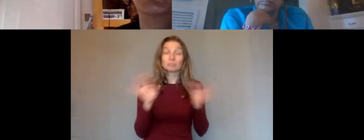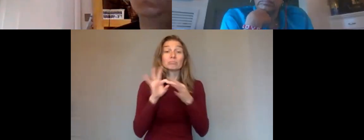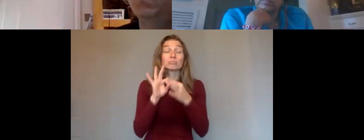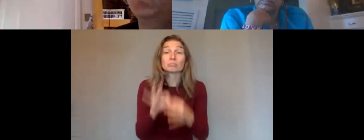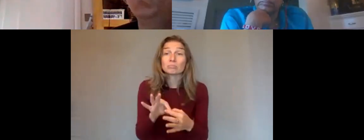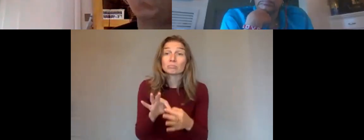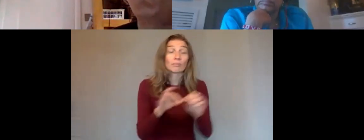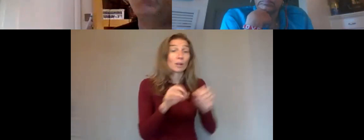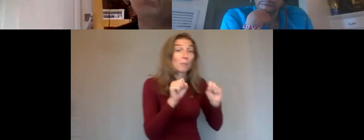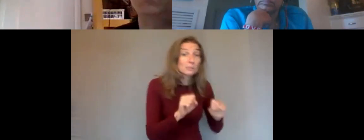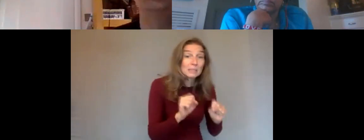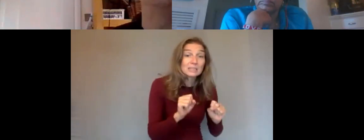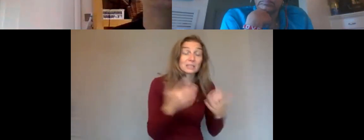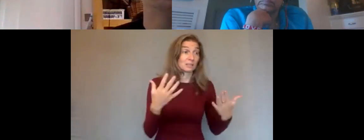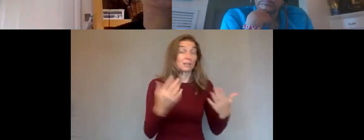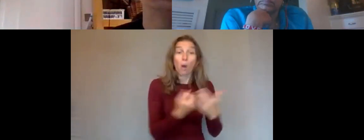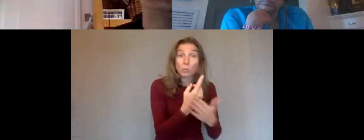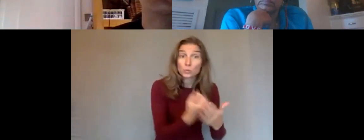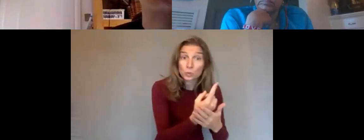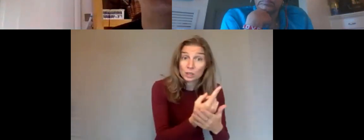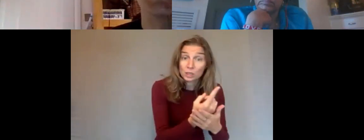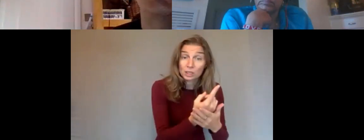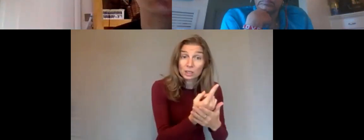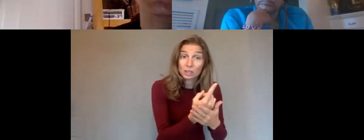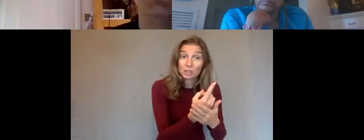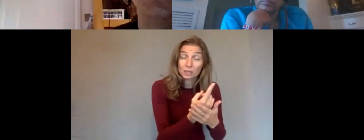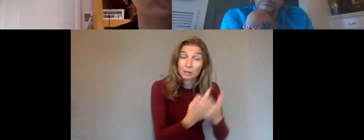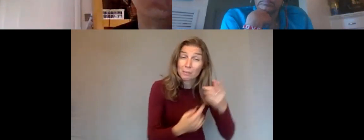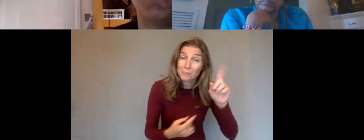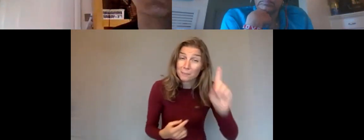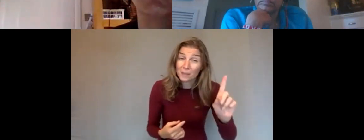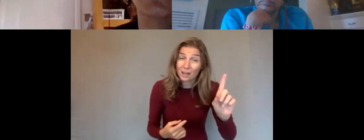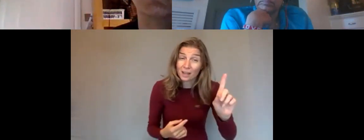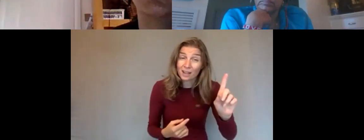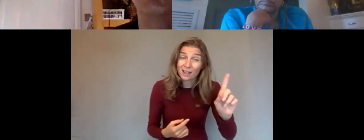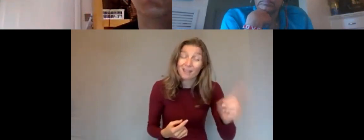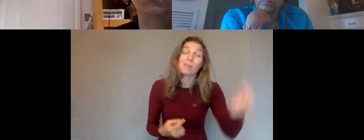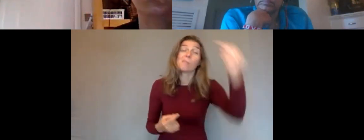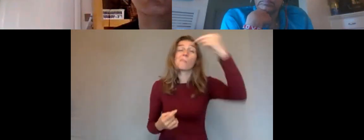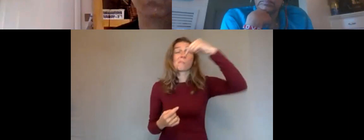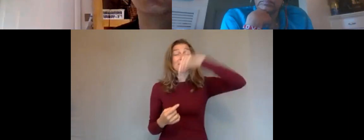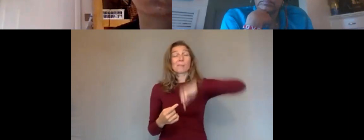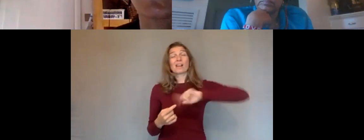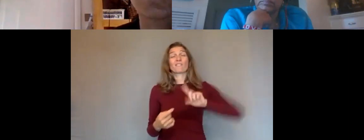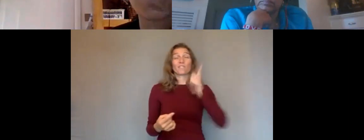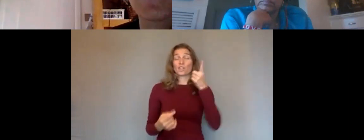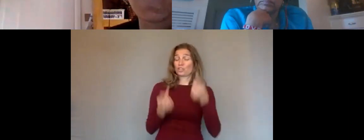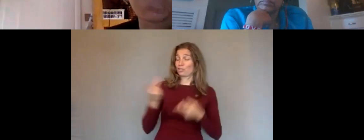brings. But I suppose it goes back to the beginning to some degree of our conversation